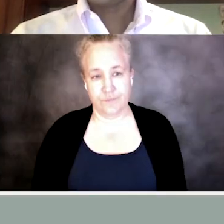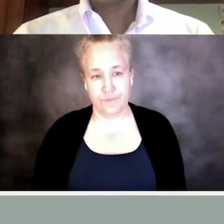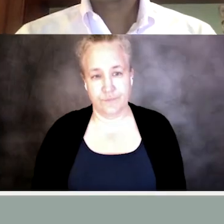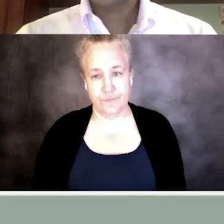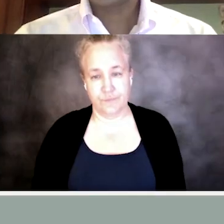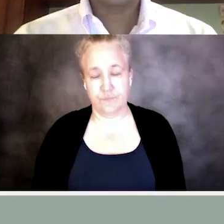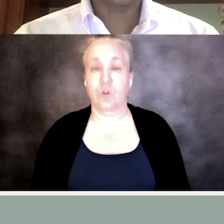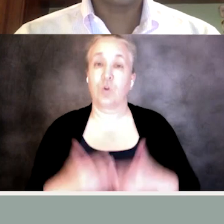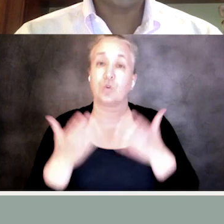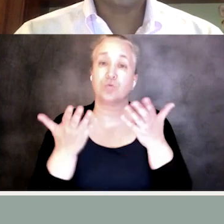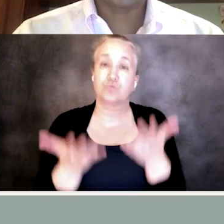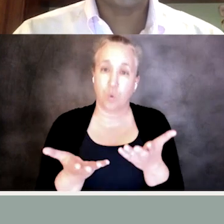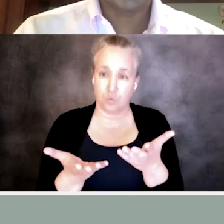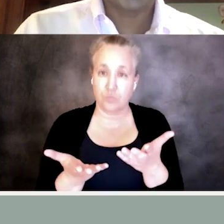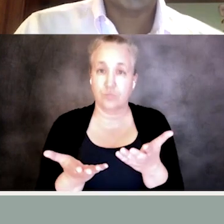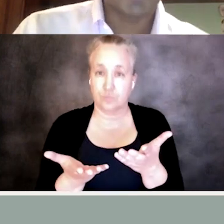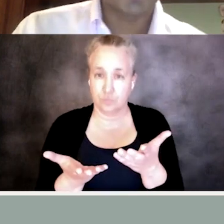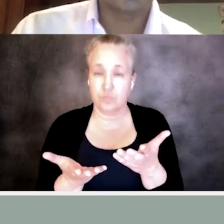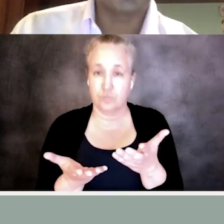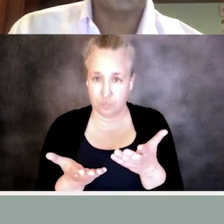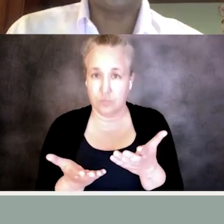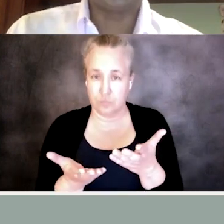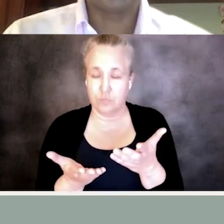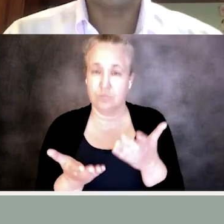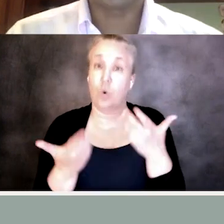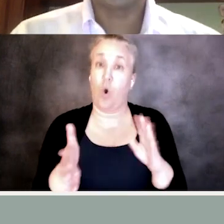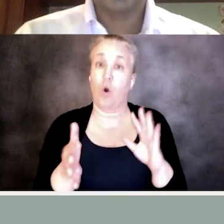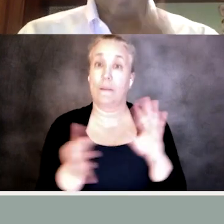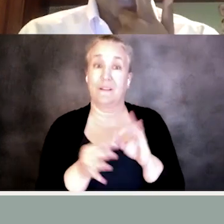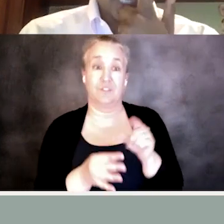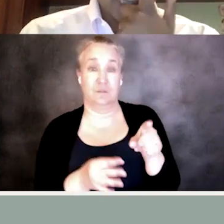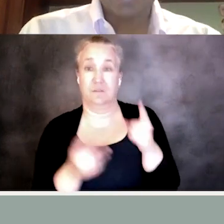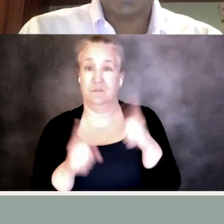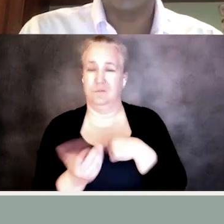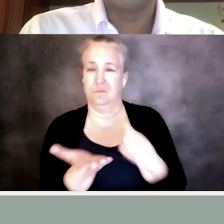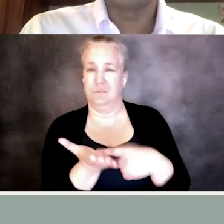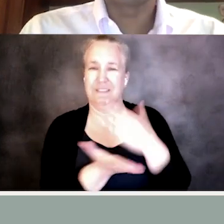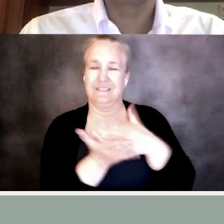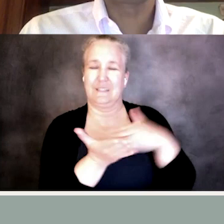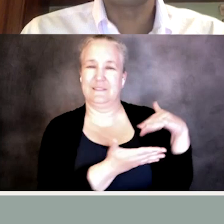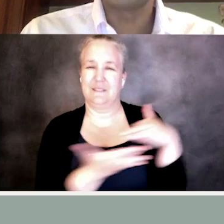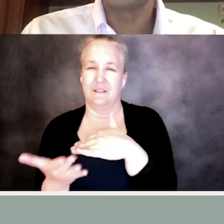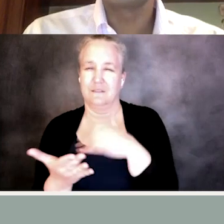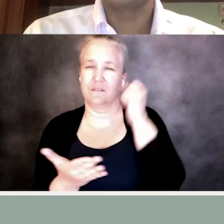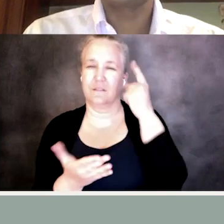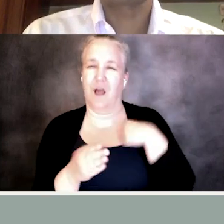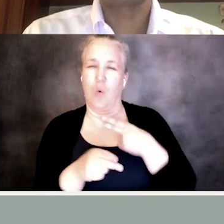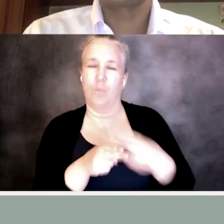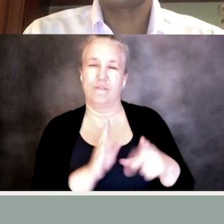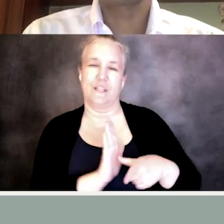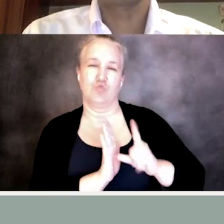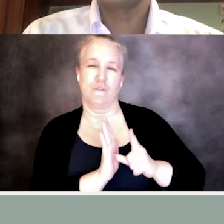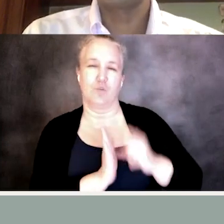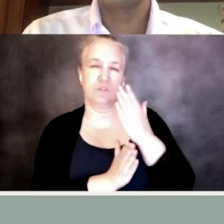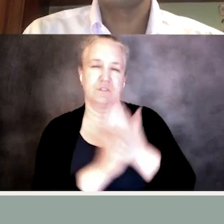So as we talked about, as I mentioned, we will talk about some of the studies. I will briefly review some of